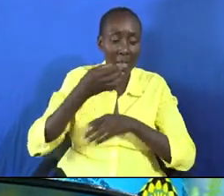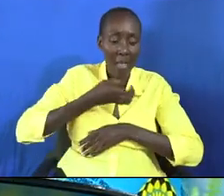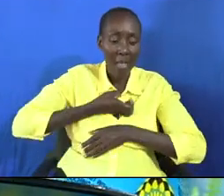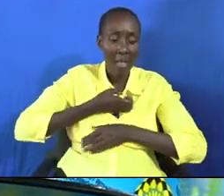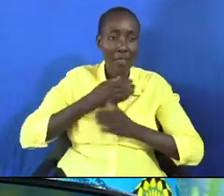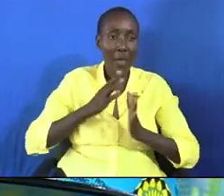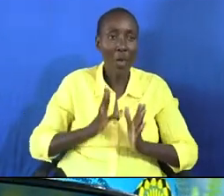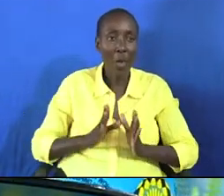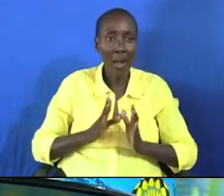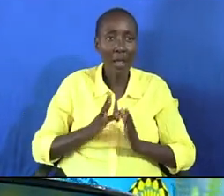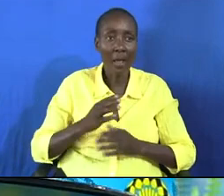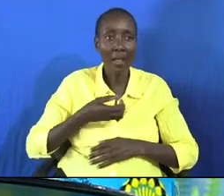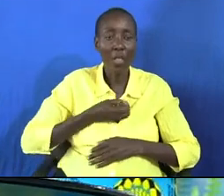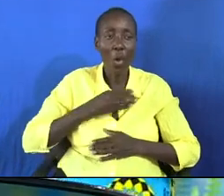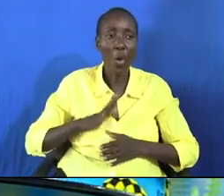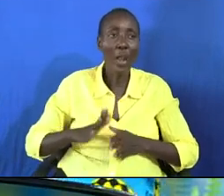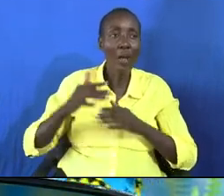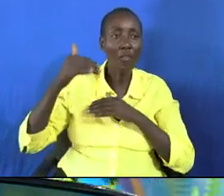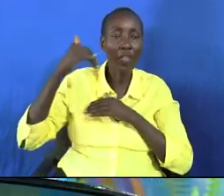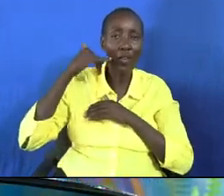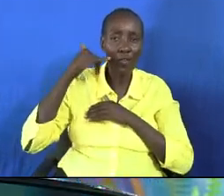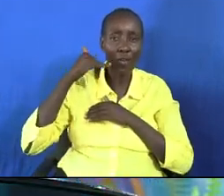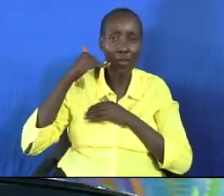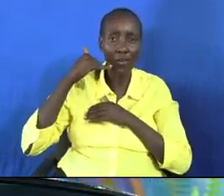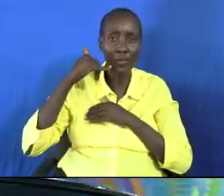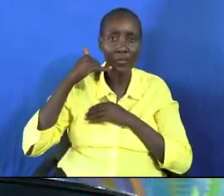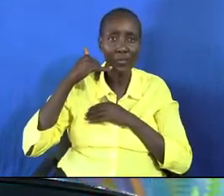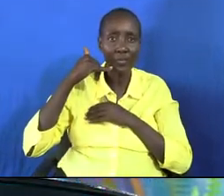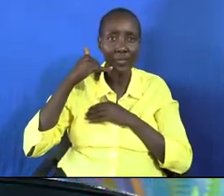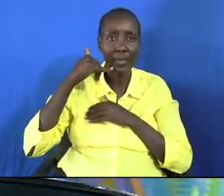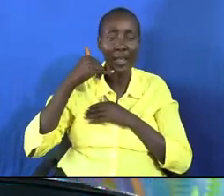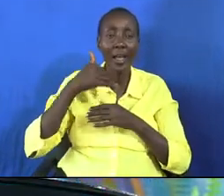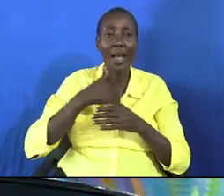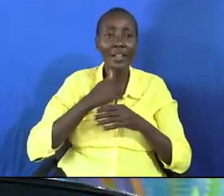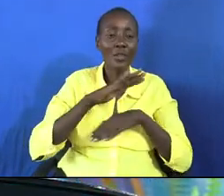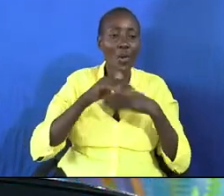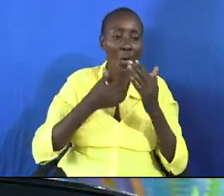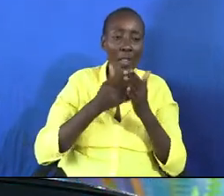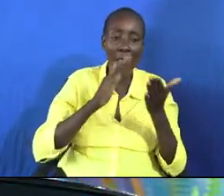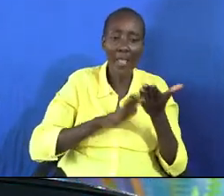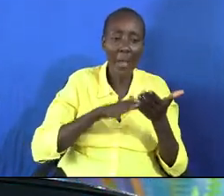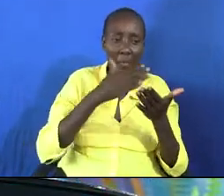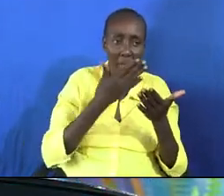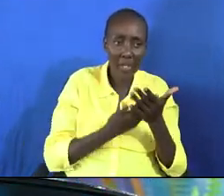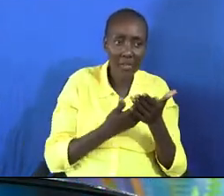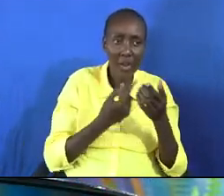that company, the owner of that phone, has put all the applications